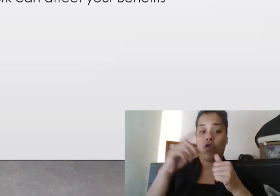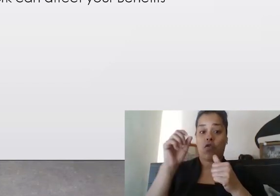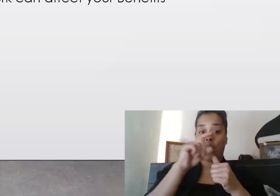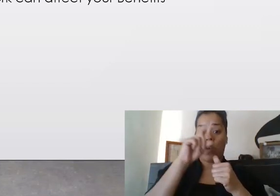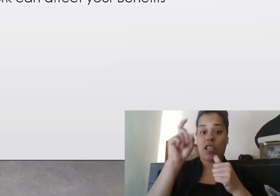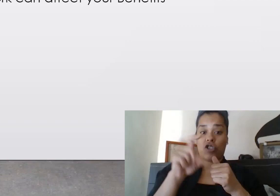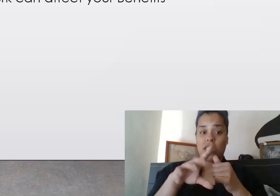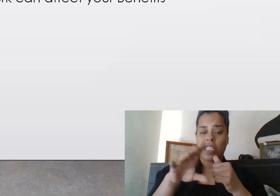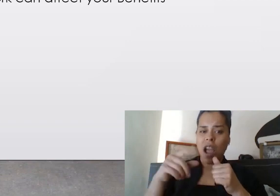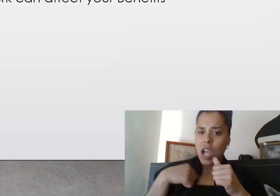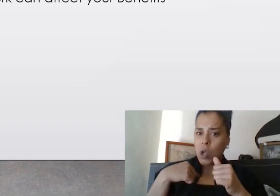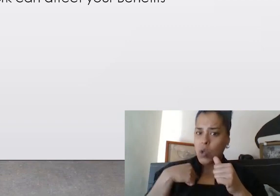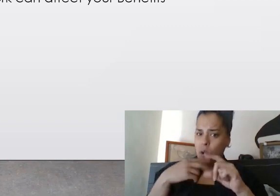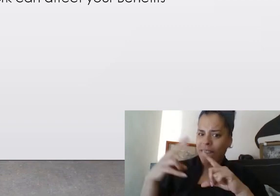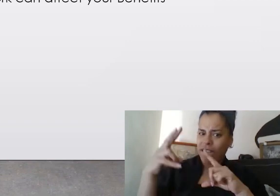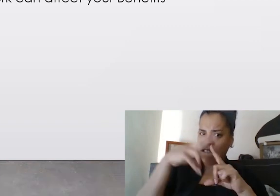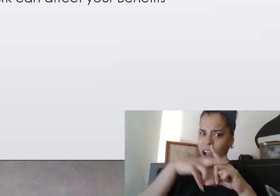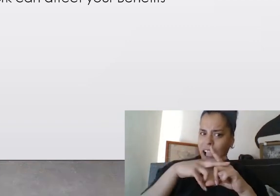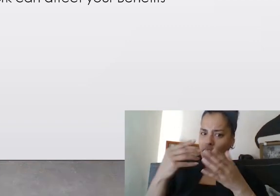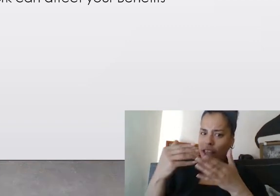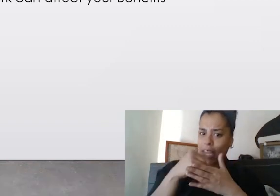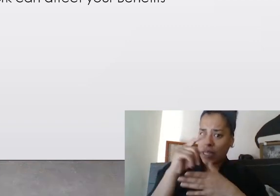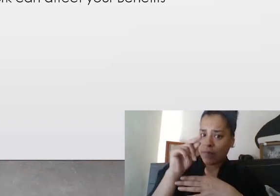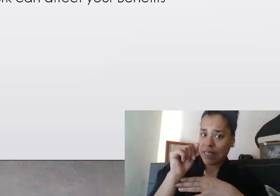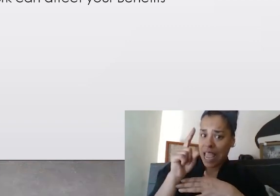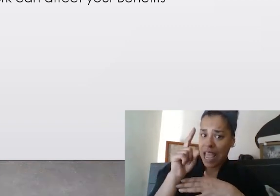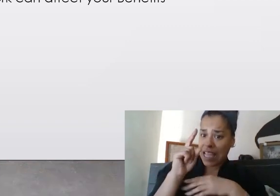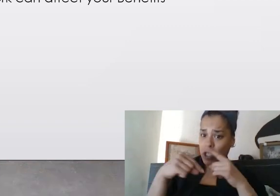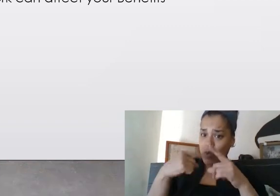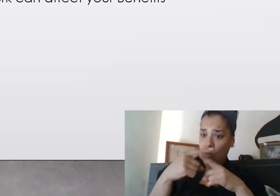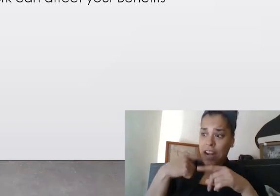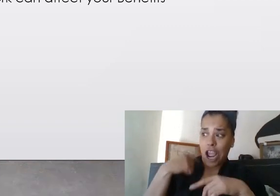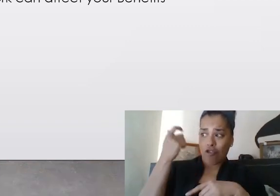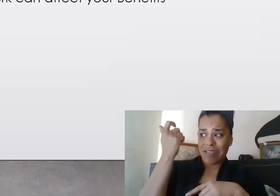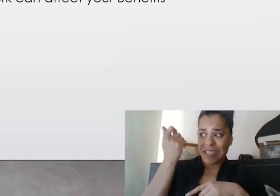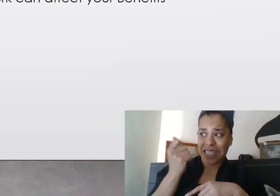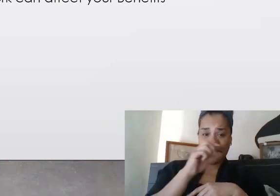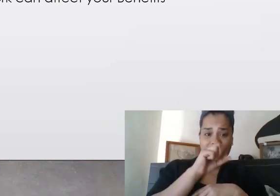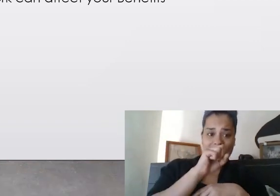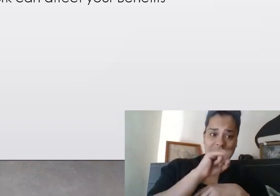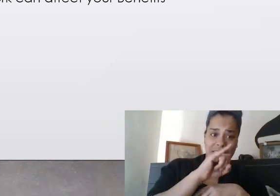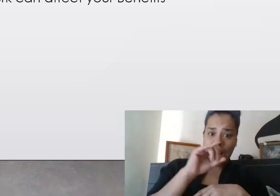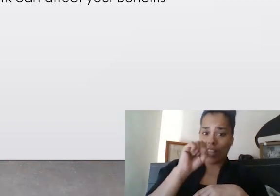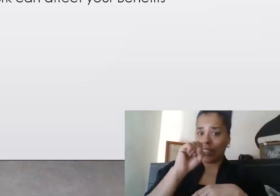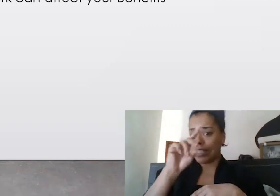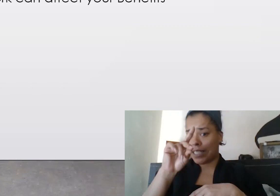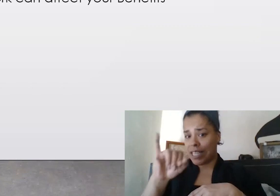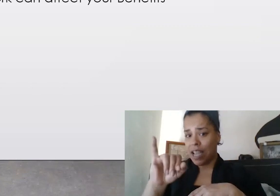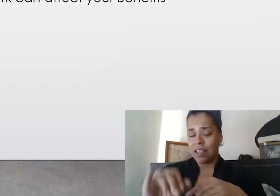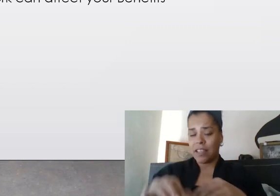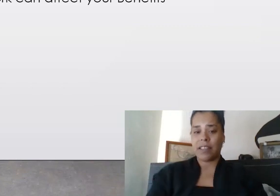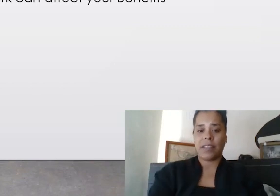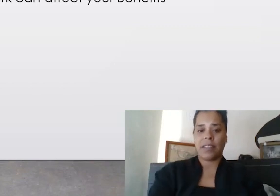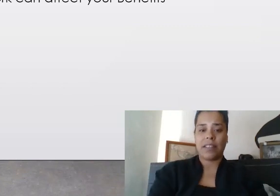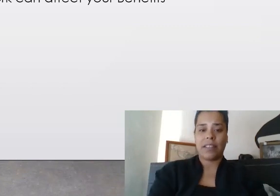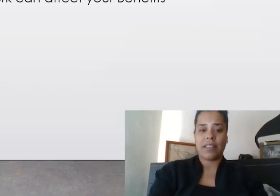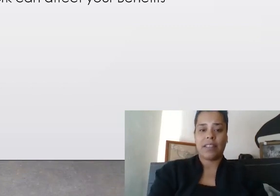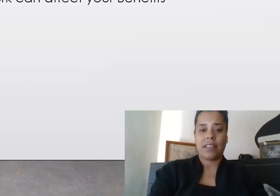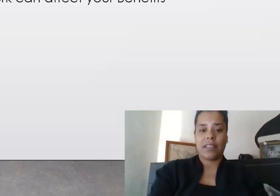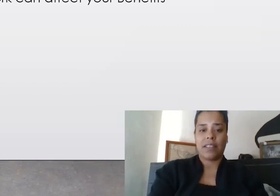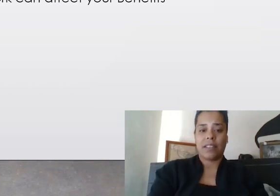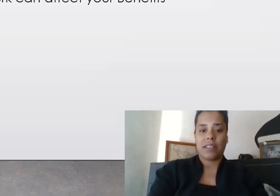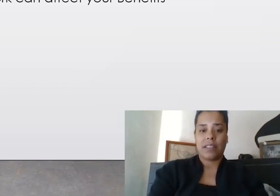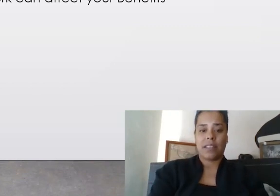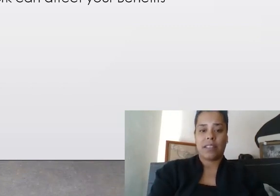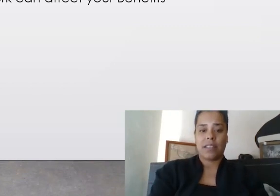file income tax when I receive SSI or SSDI and work part-time? So does this person need